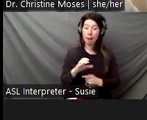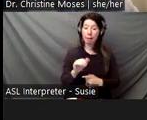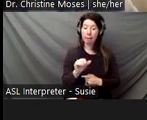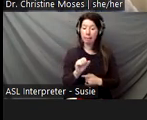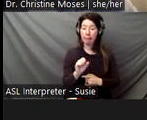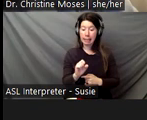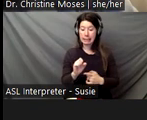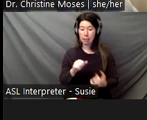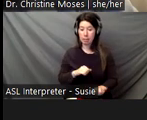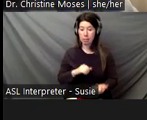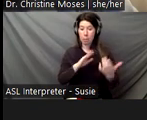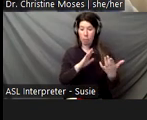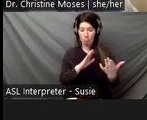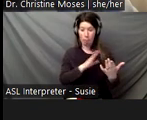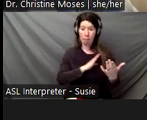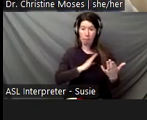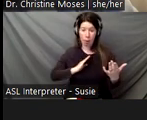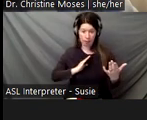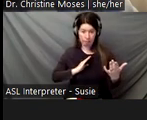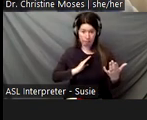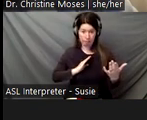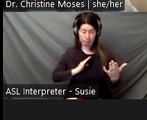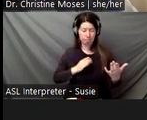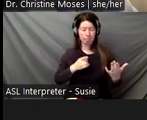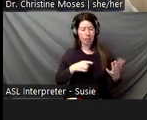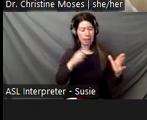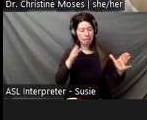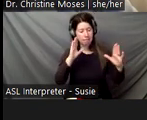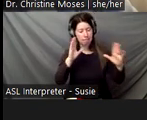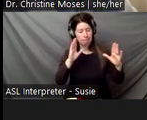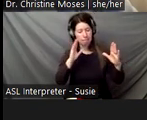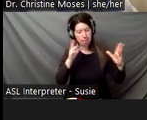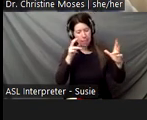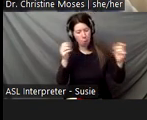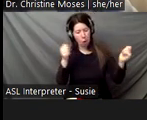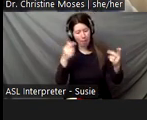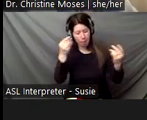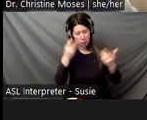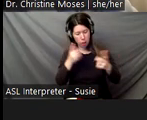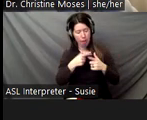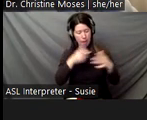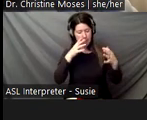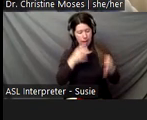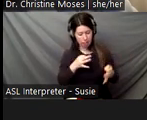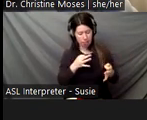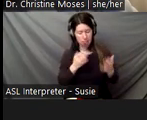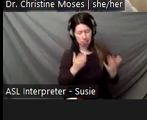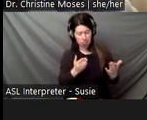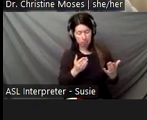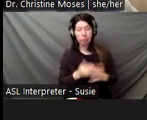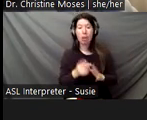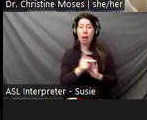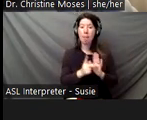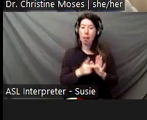before the board and they hear all the information, they make a determination, policy